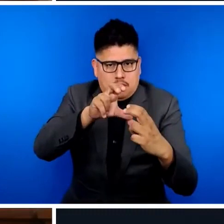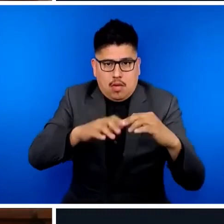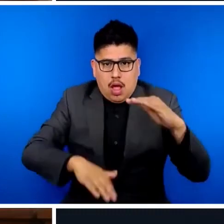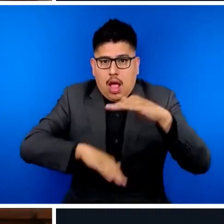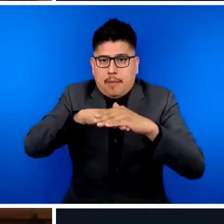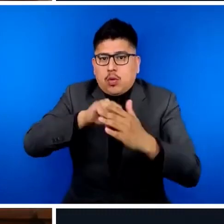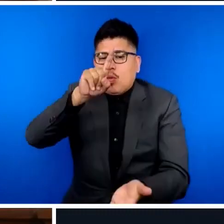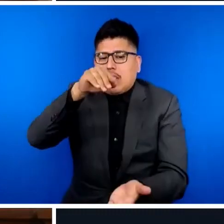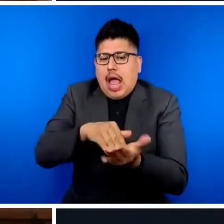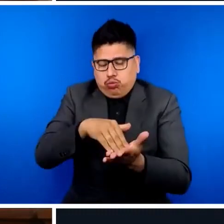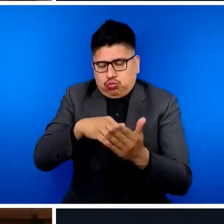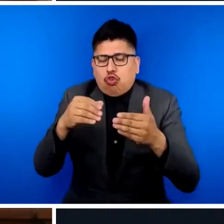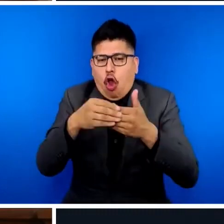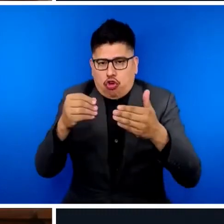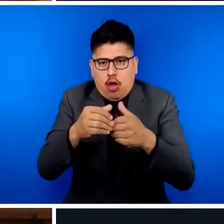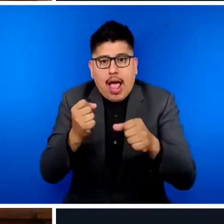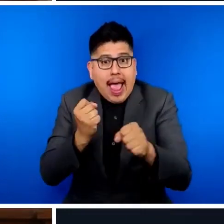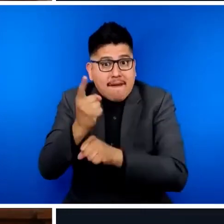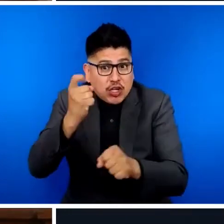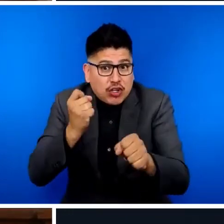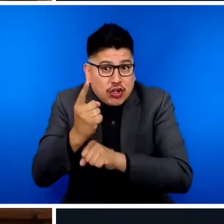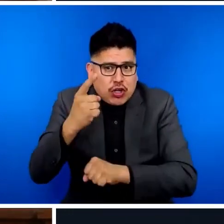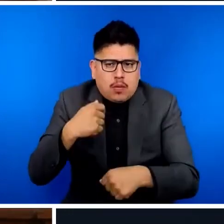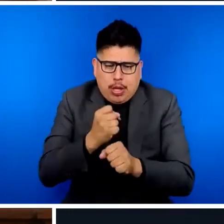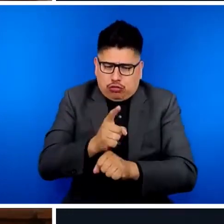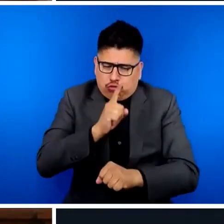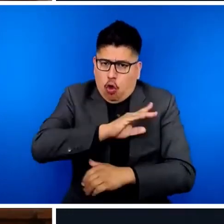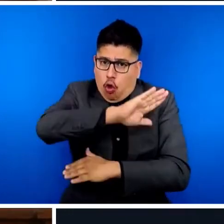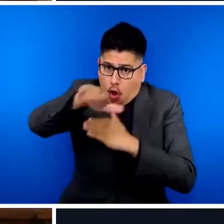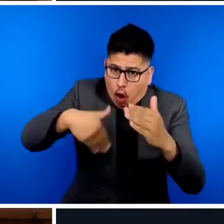As we ensure that all Americans can profit from a